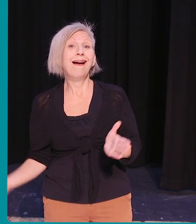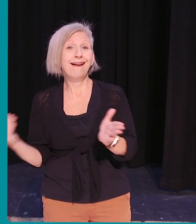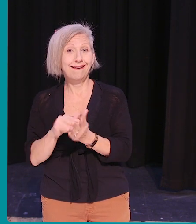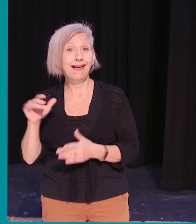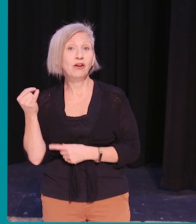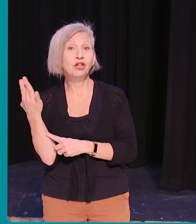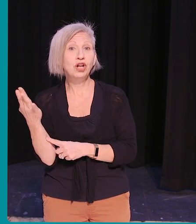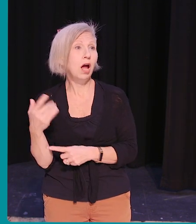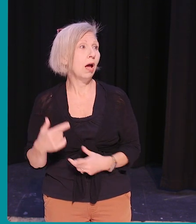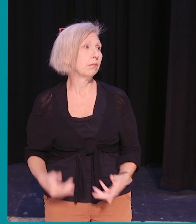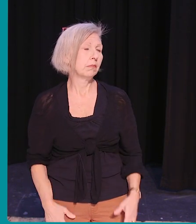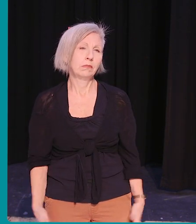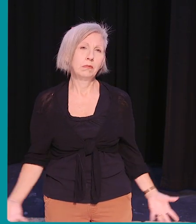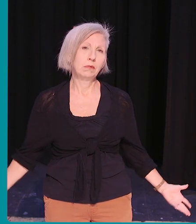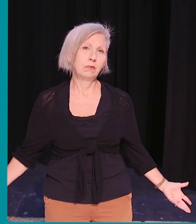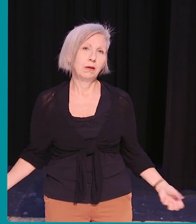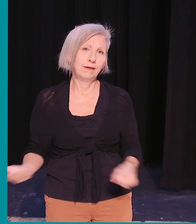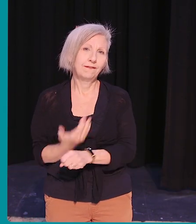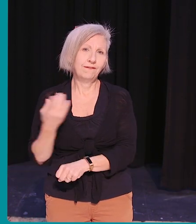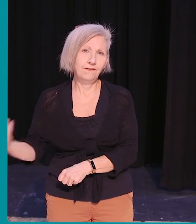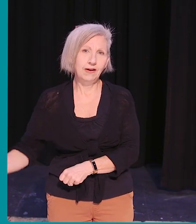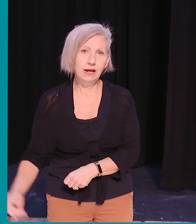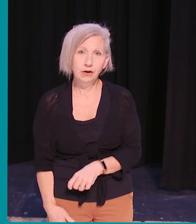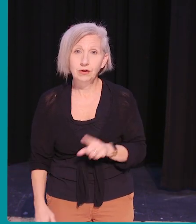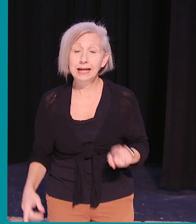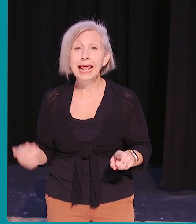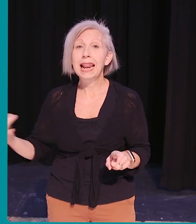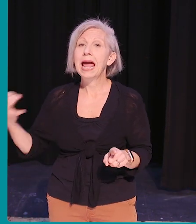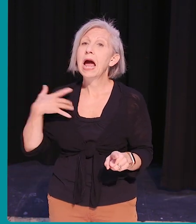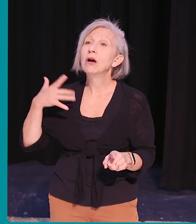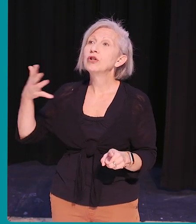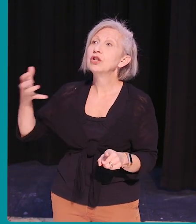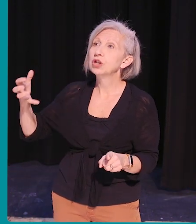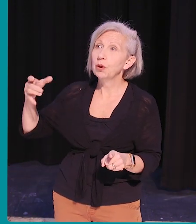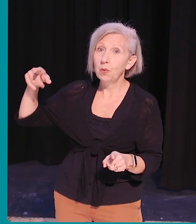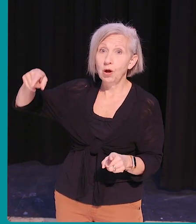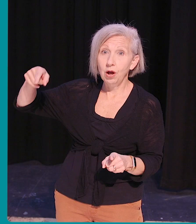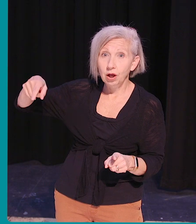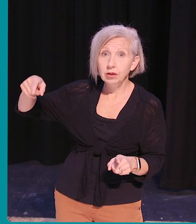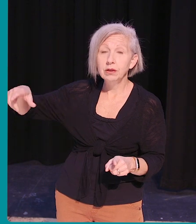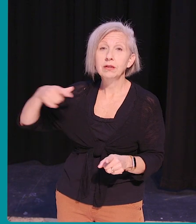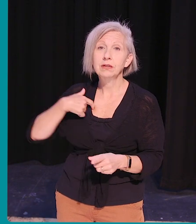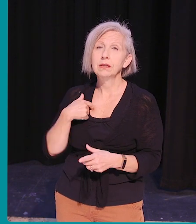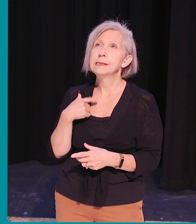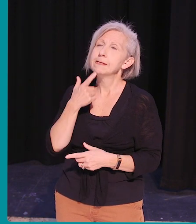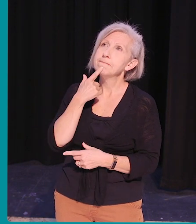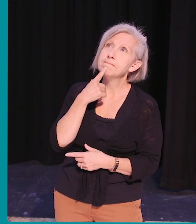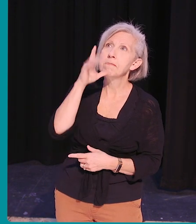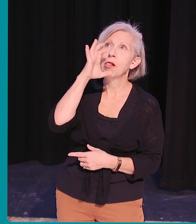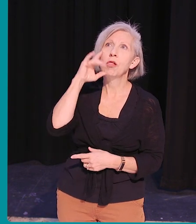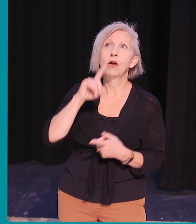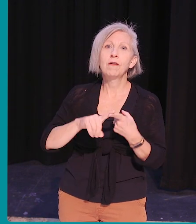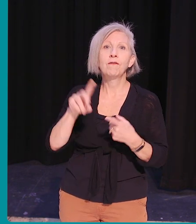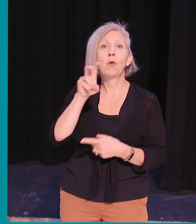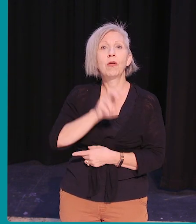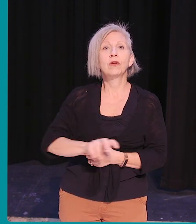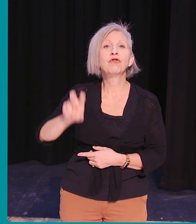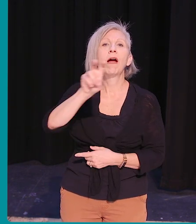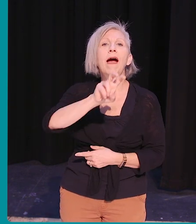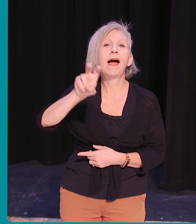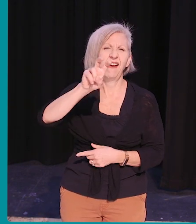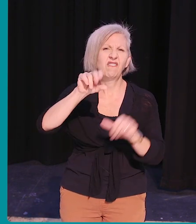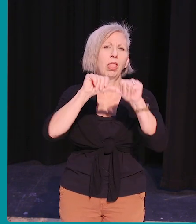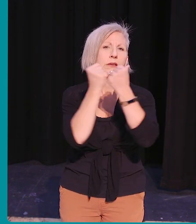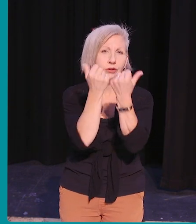cold and heartless. You'd rather make your plane reservation on Saturday night at the comfort of your home instead of driving to the Monday morning to go see Brittany at the Travel Dreams,